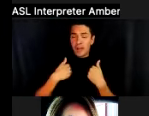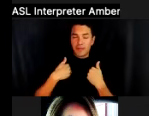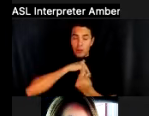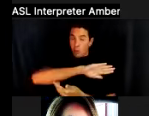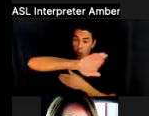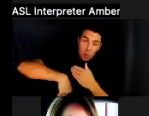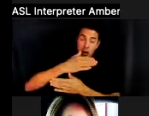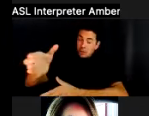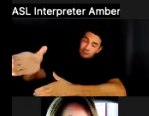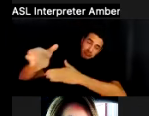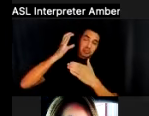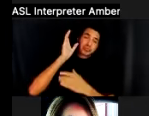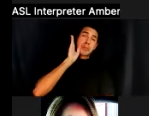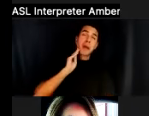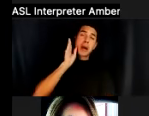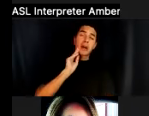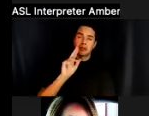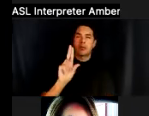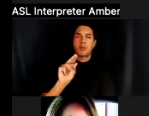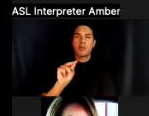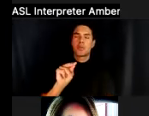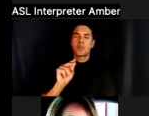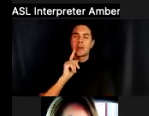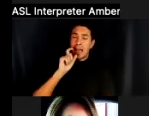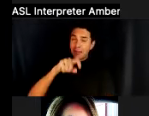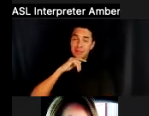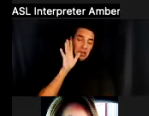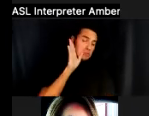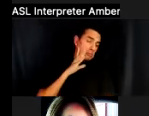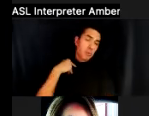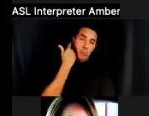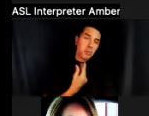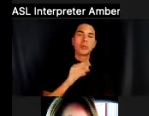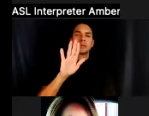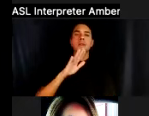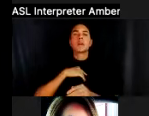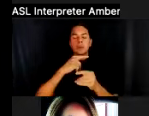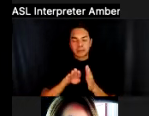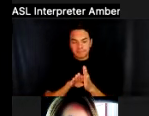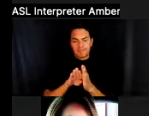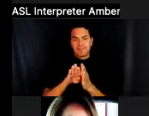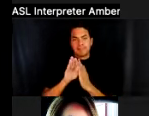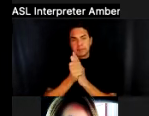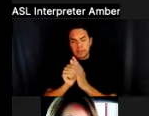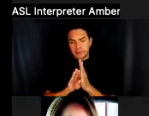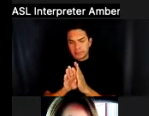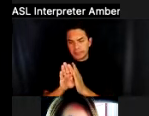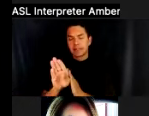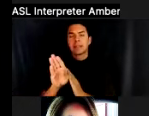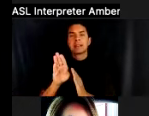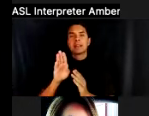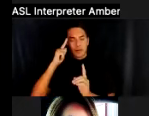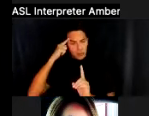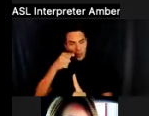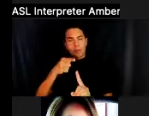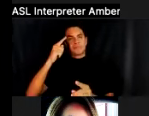but maybe it's an area that we hope to develop. And then that information, we bring that back in a meaningful and intentional way,